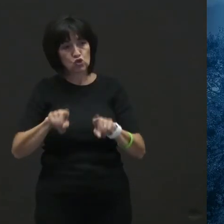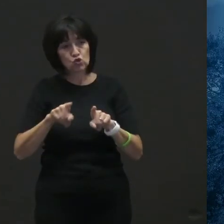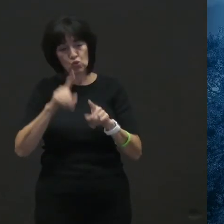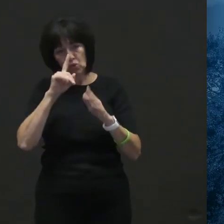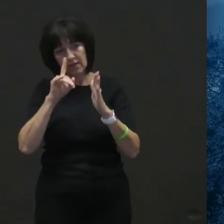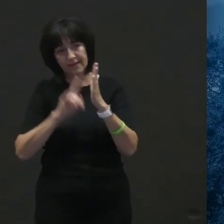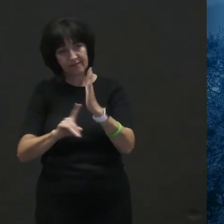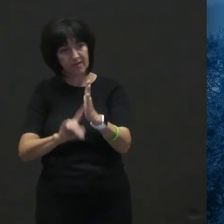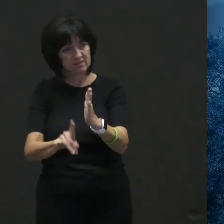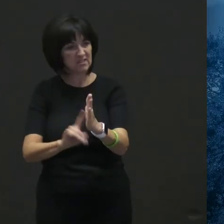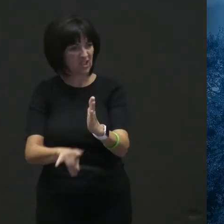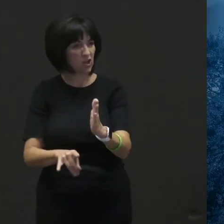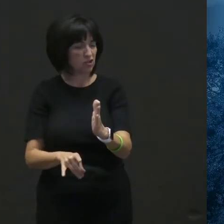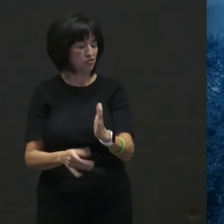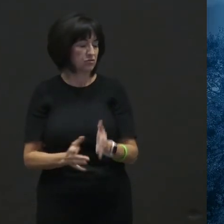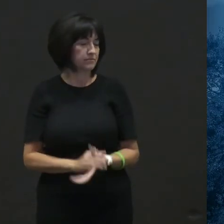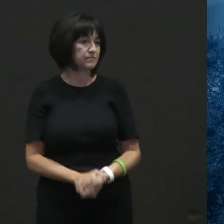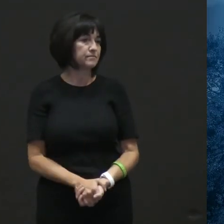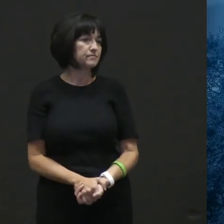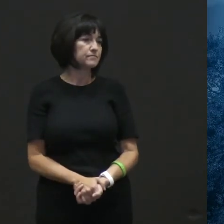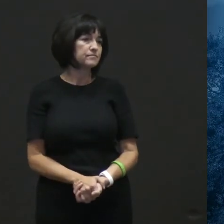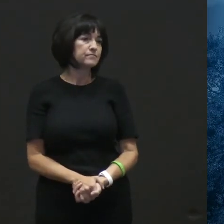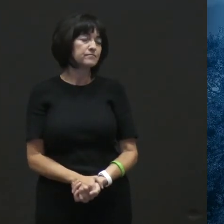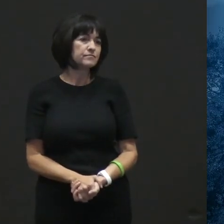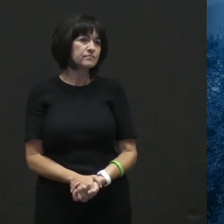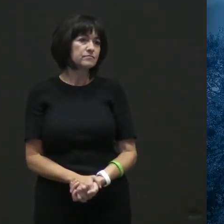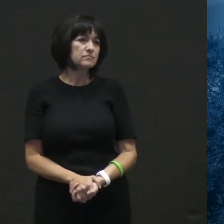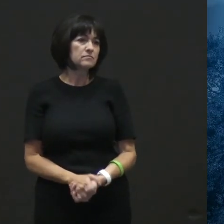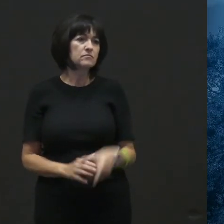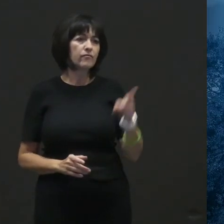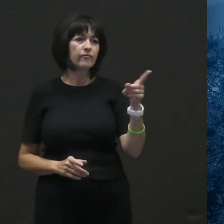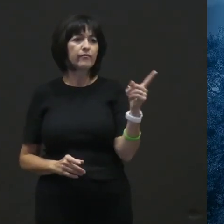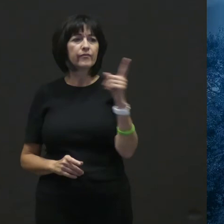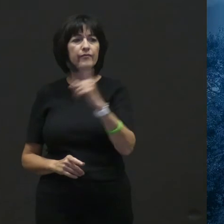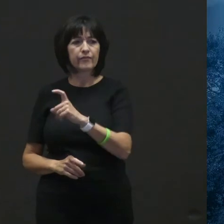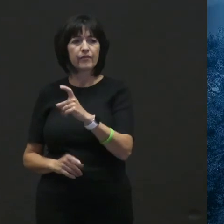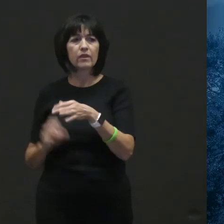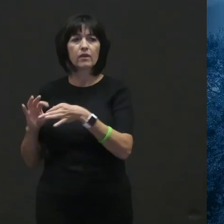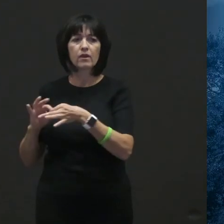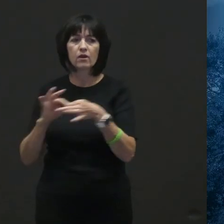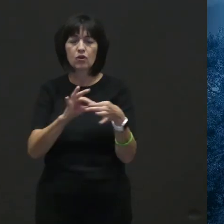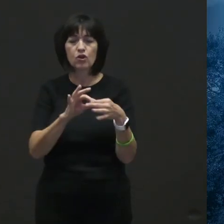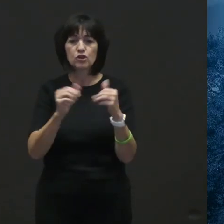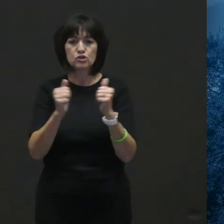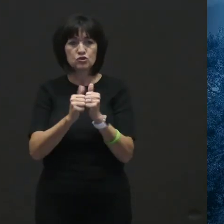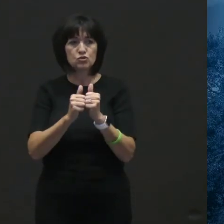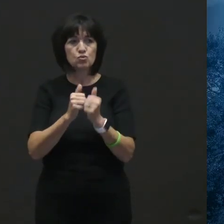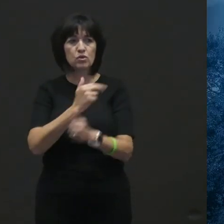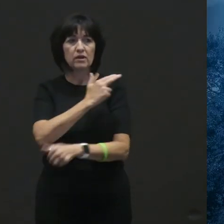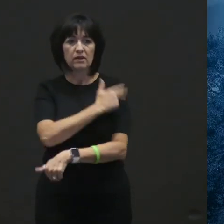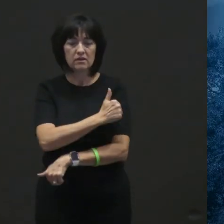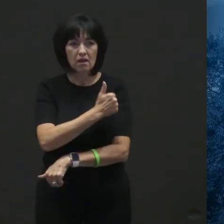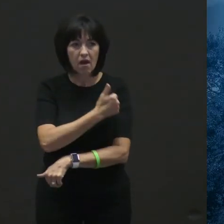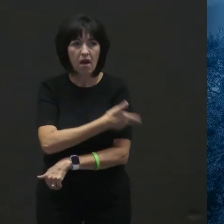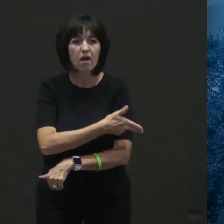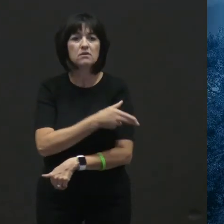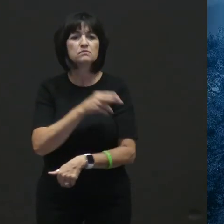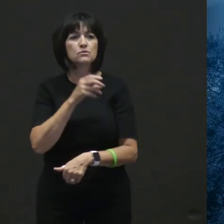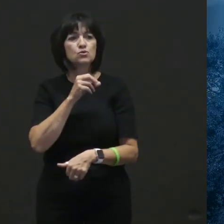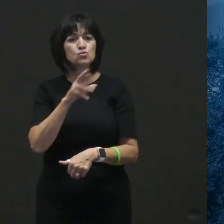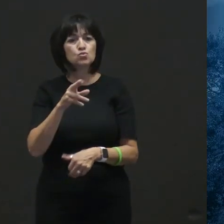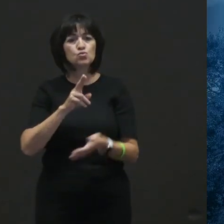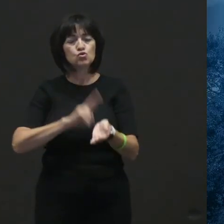nursing homes and hospitals, Governor, have you made a decision about whether they will be immune to lawsuits related to the